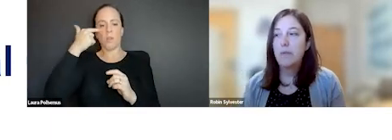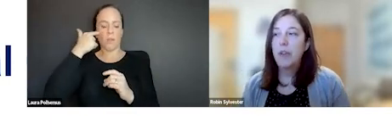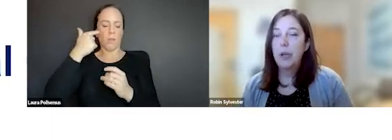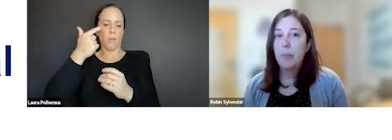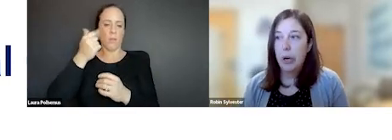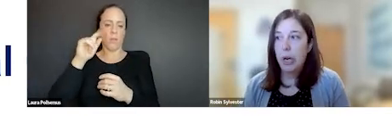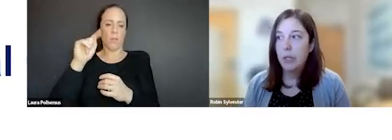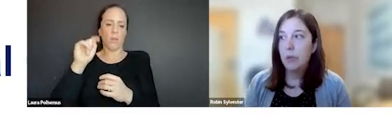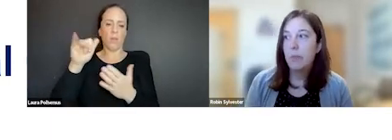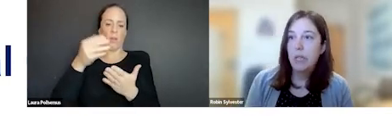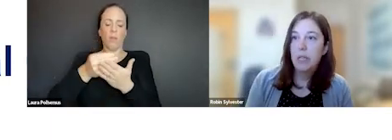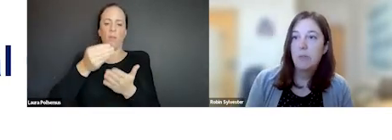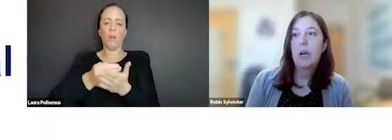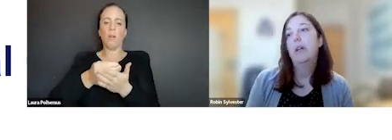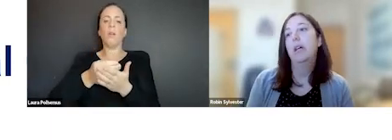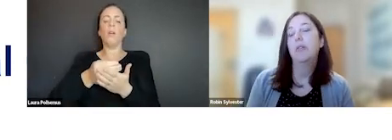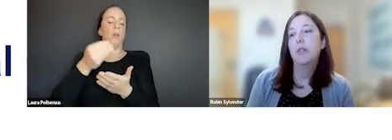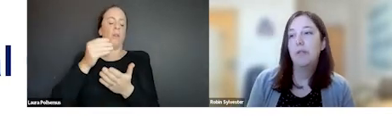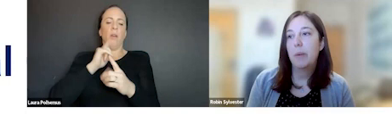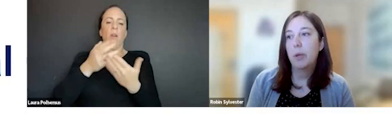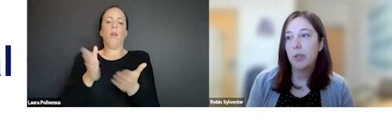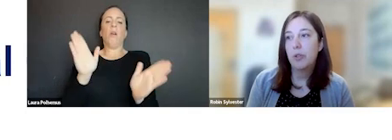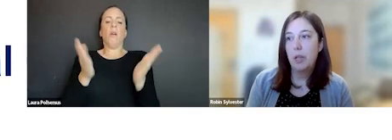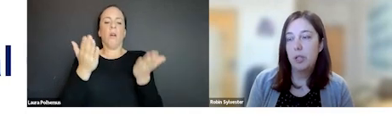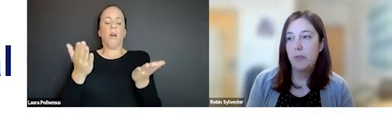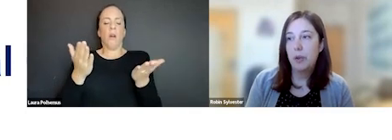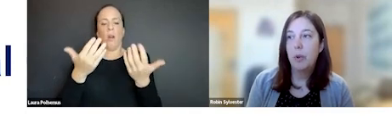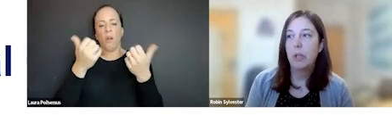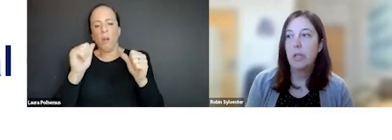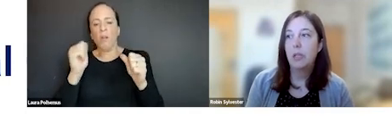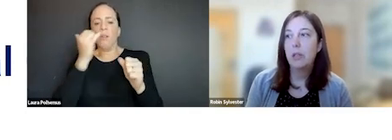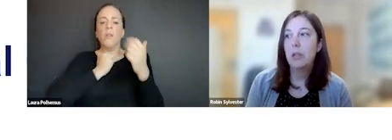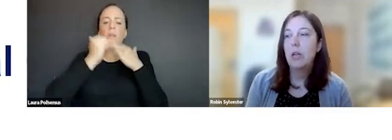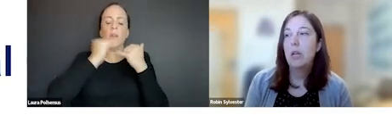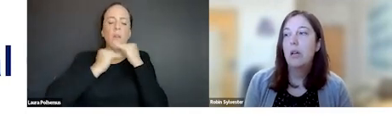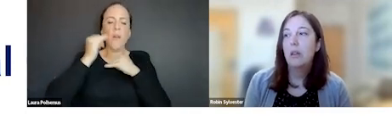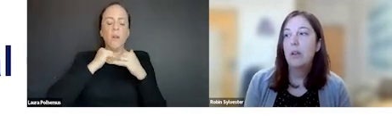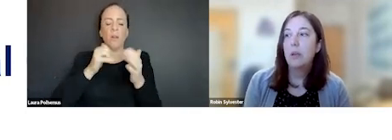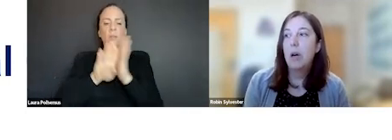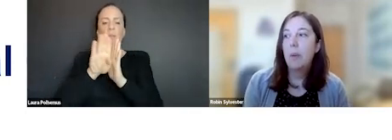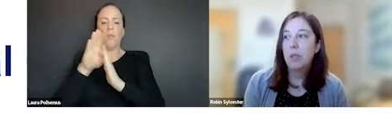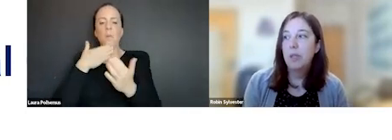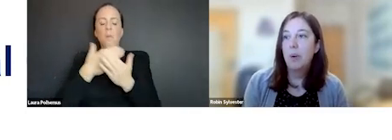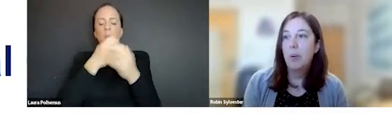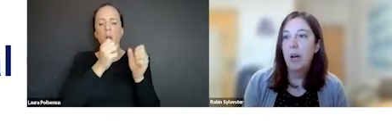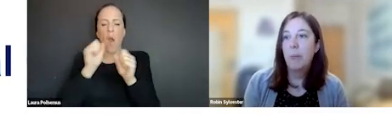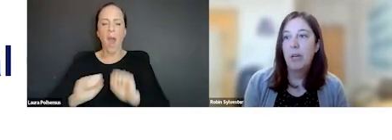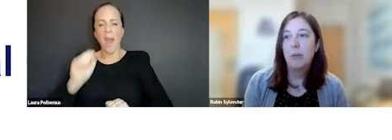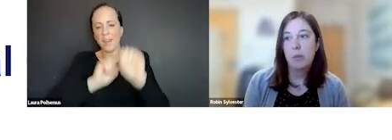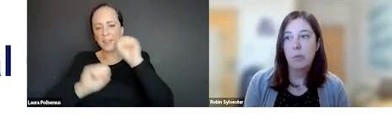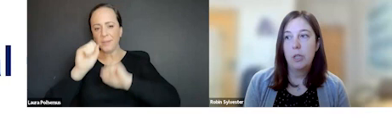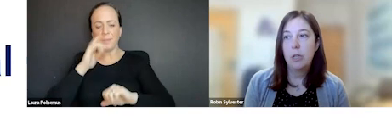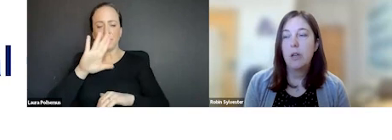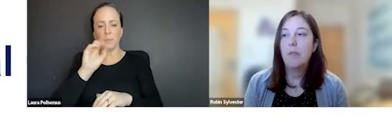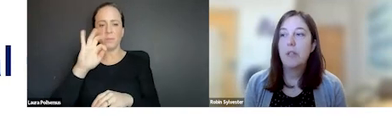landscape is very broad, so it may take some trial and error to develop a good strategy for your organization. There are some options that require a